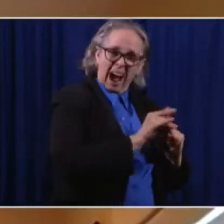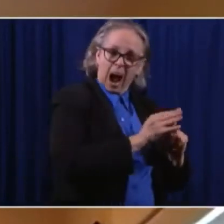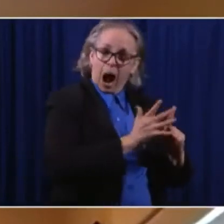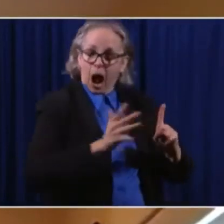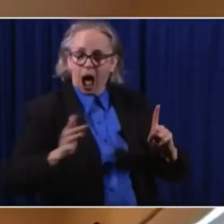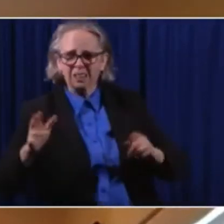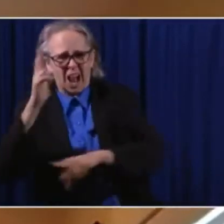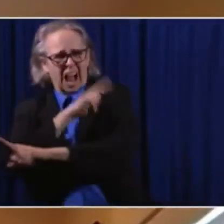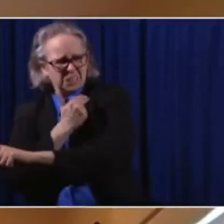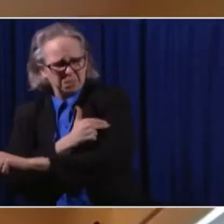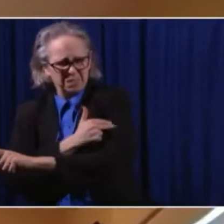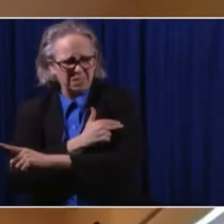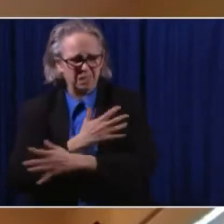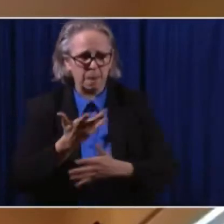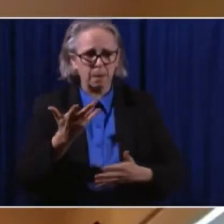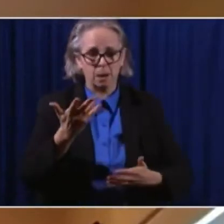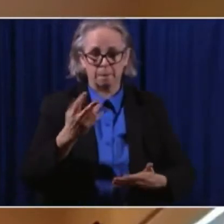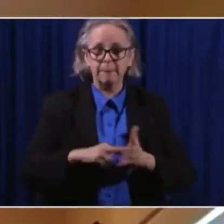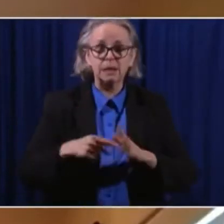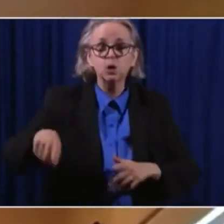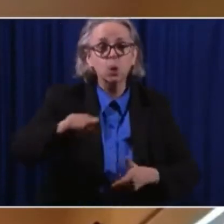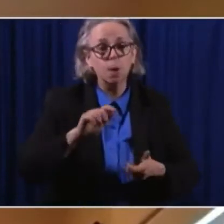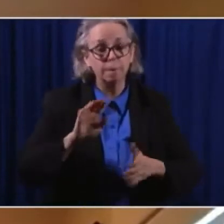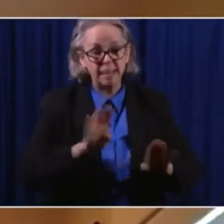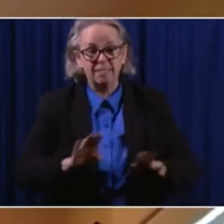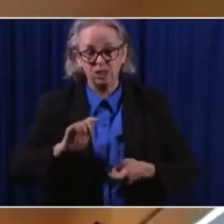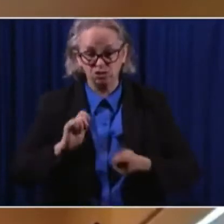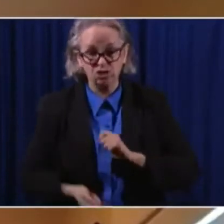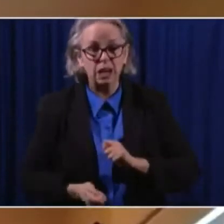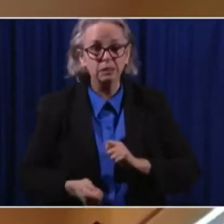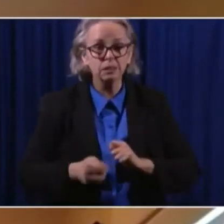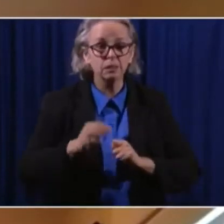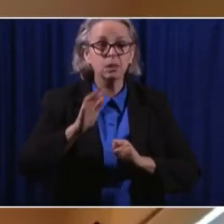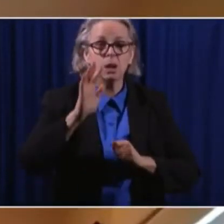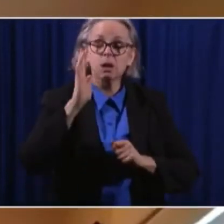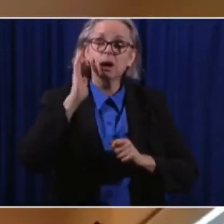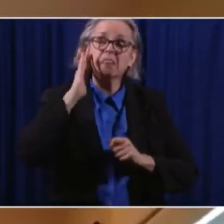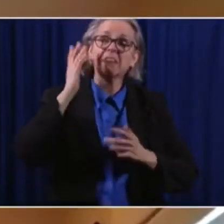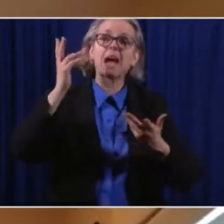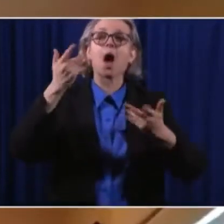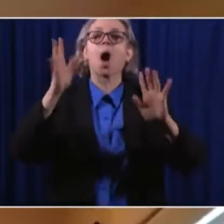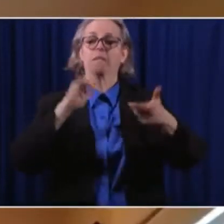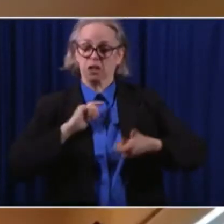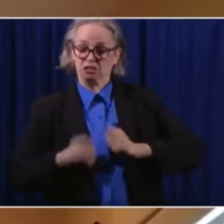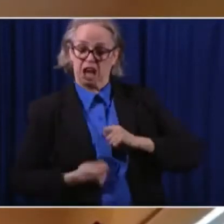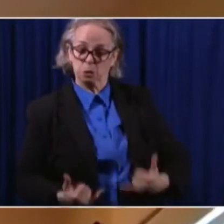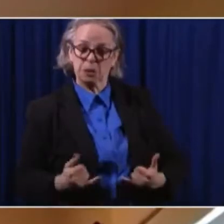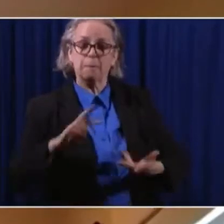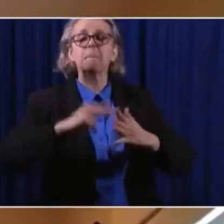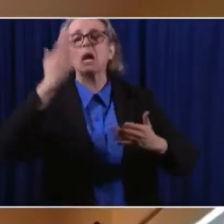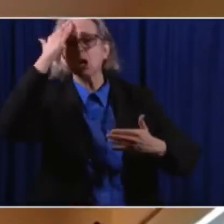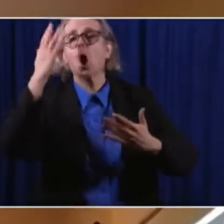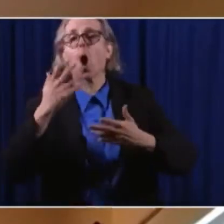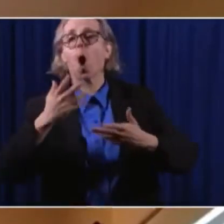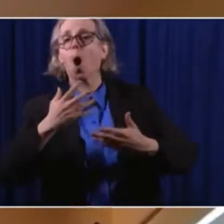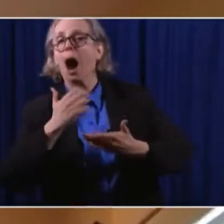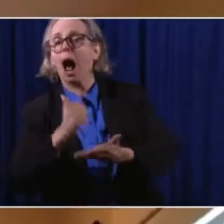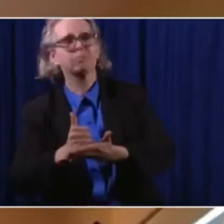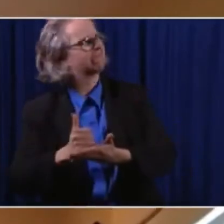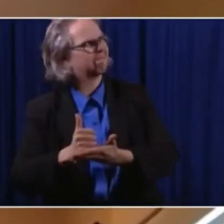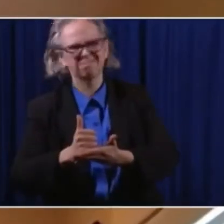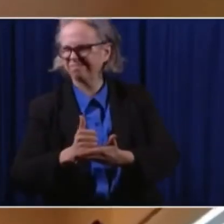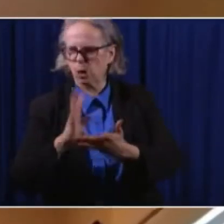us weeks before we start seeing any real improvement in those hospital numbers. Even if you